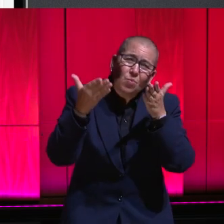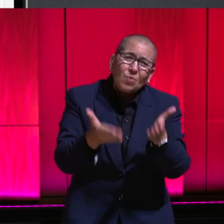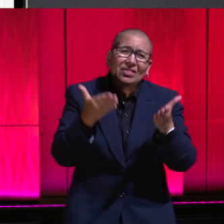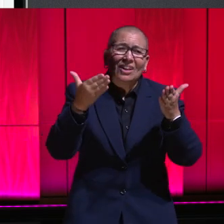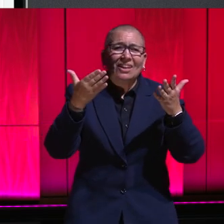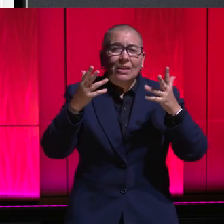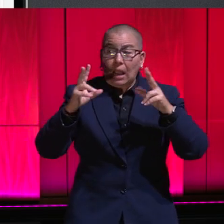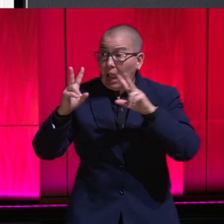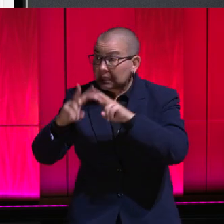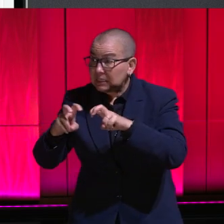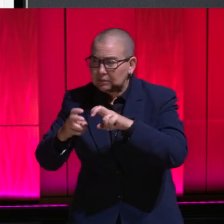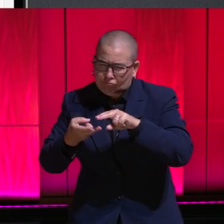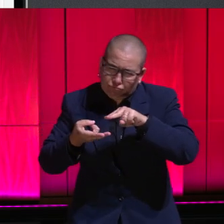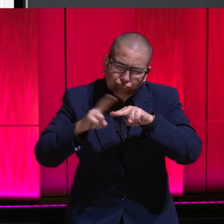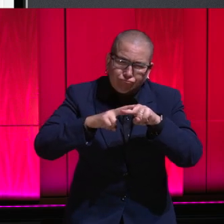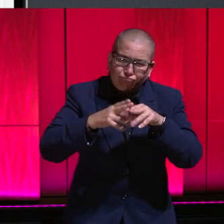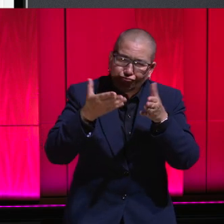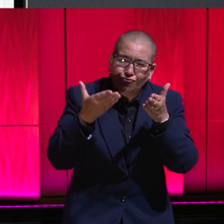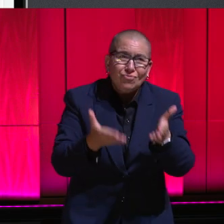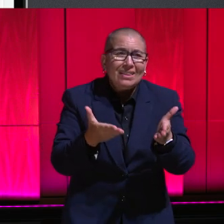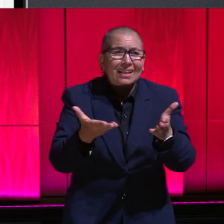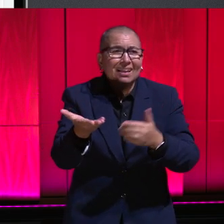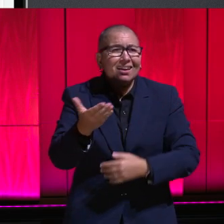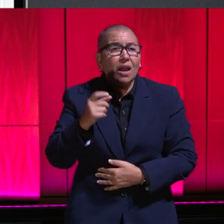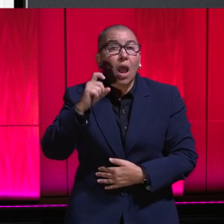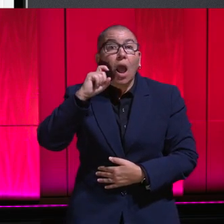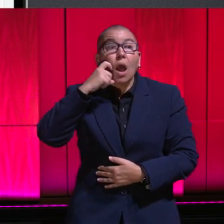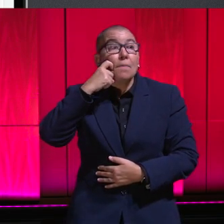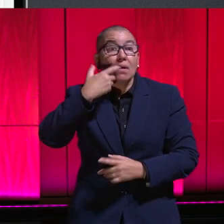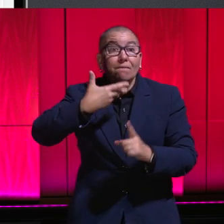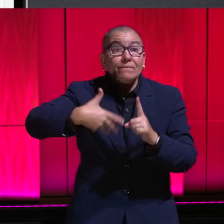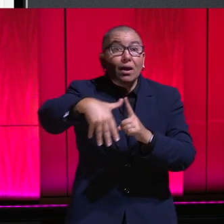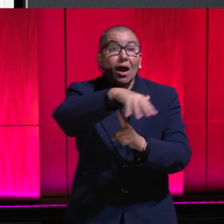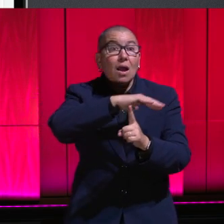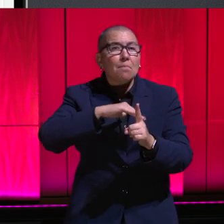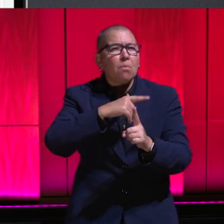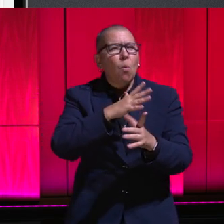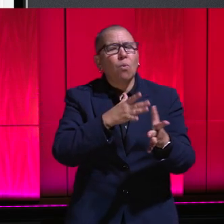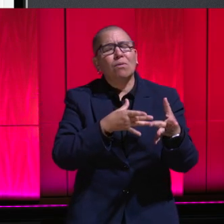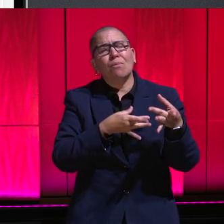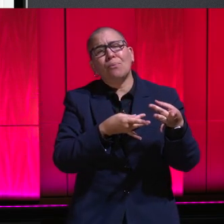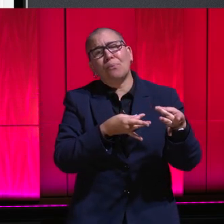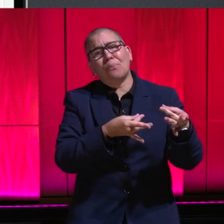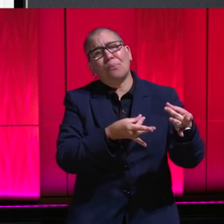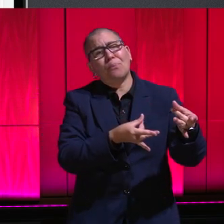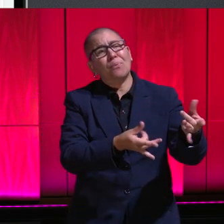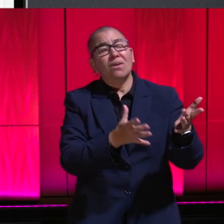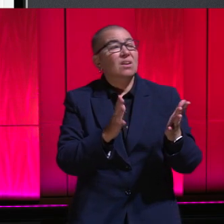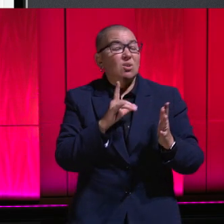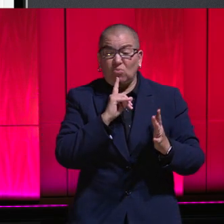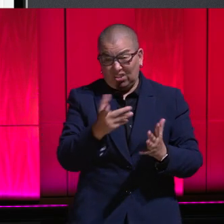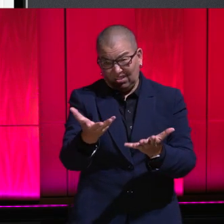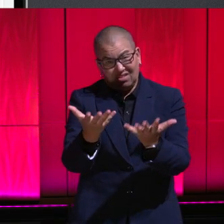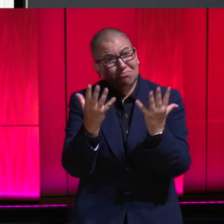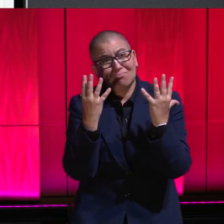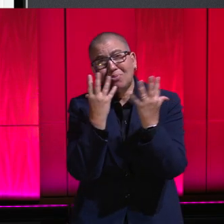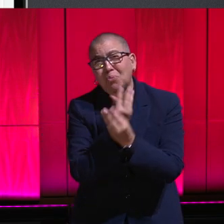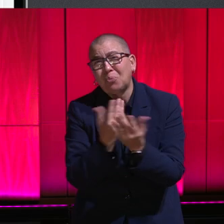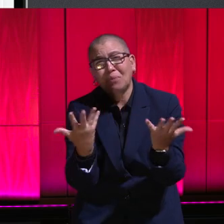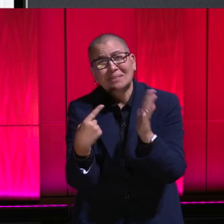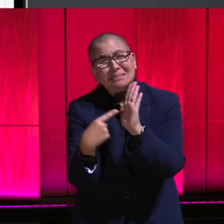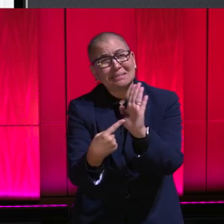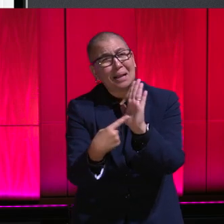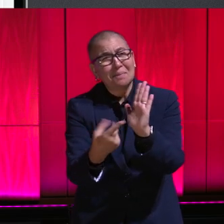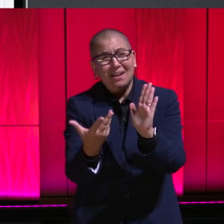security ecosystem. It is a beautiful example of a flexible architecture built on the very best of